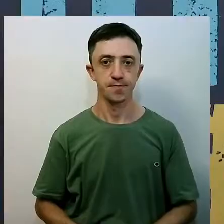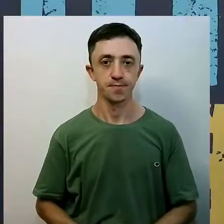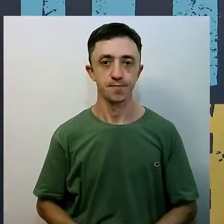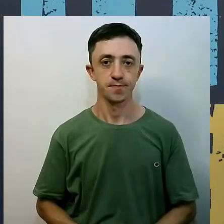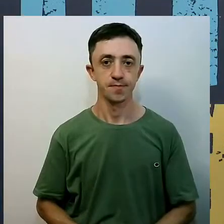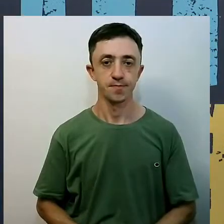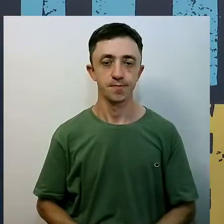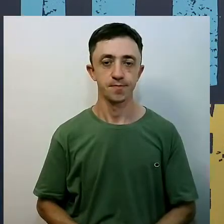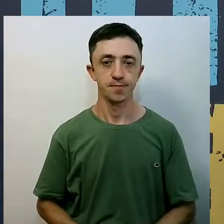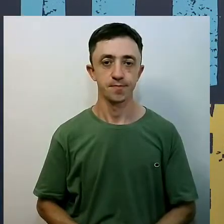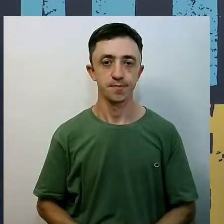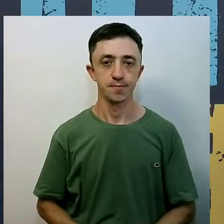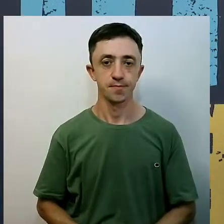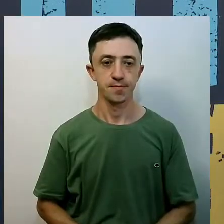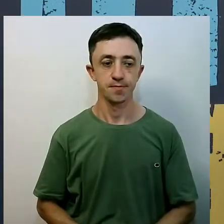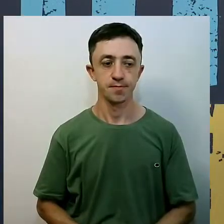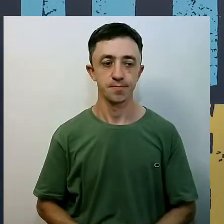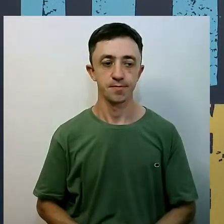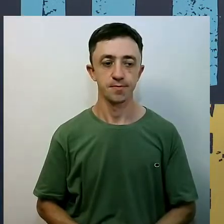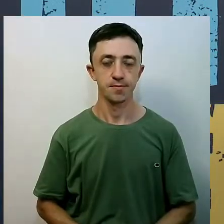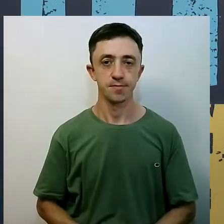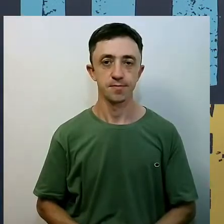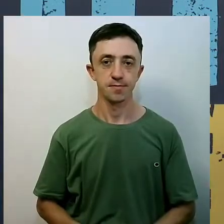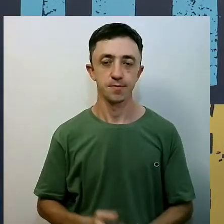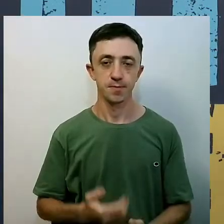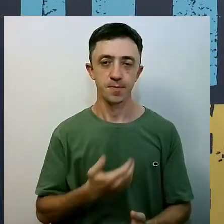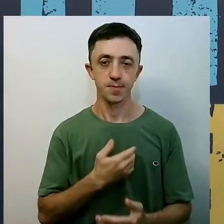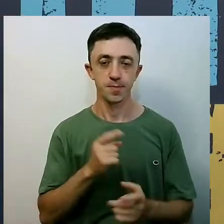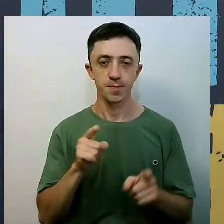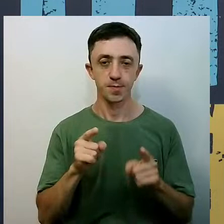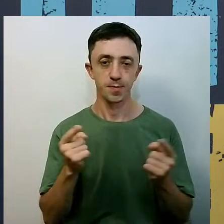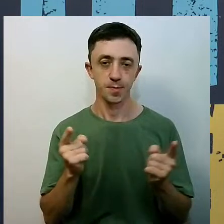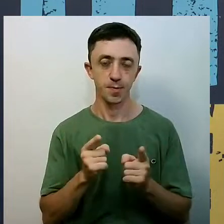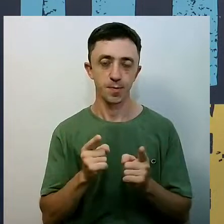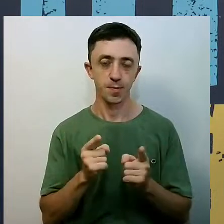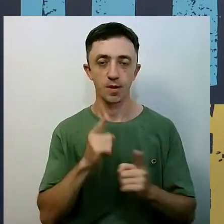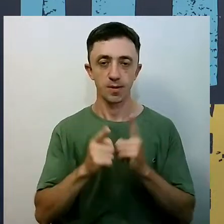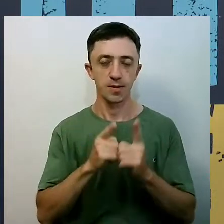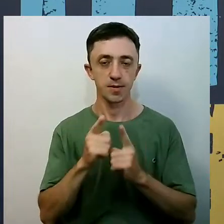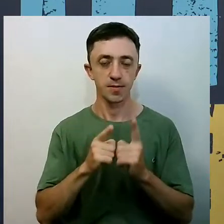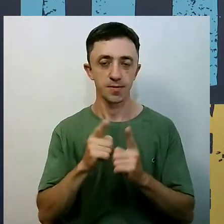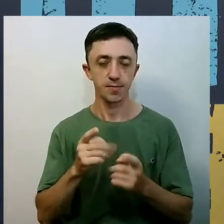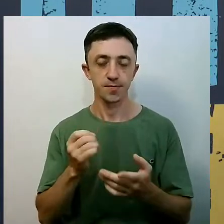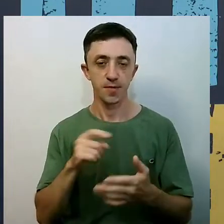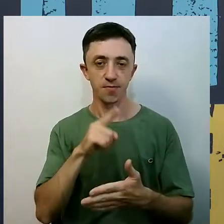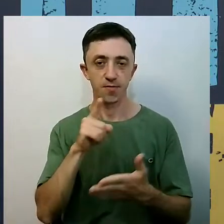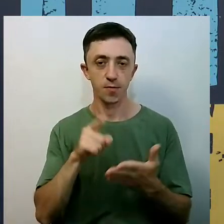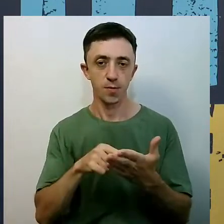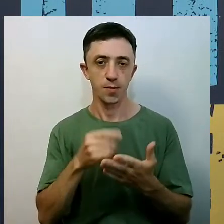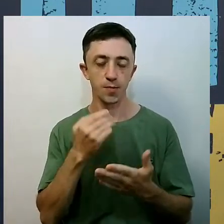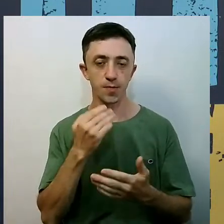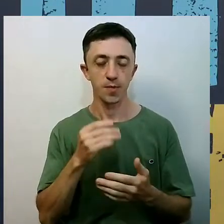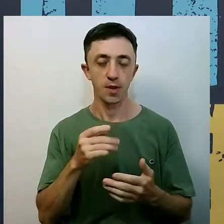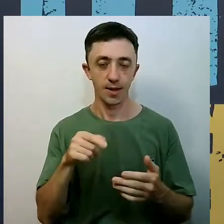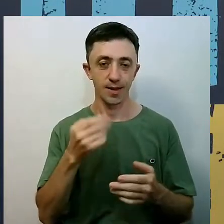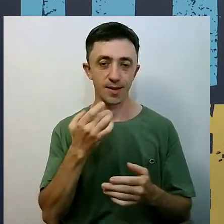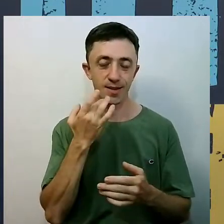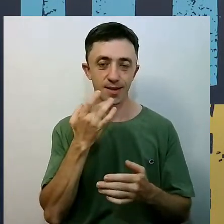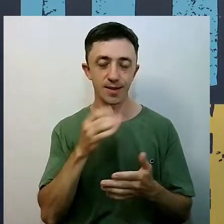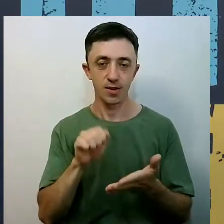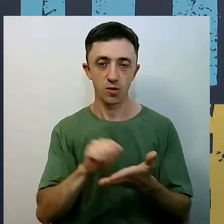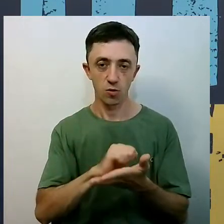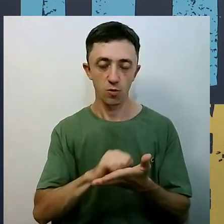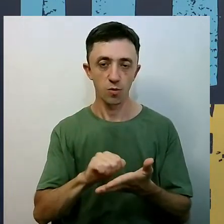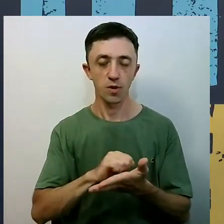Let's change our briefing a bit. So this is